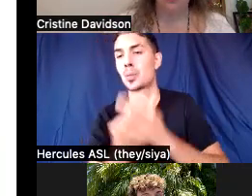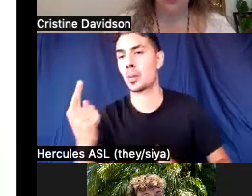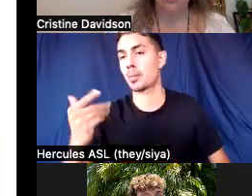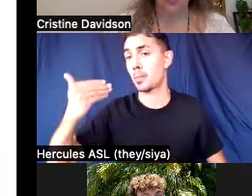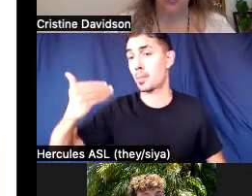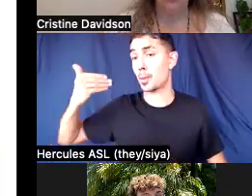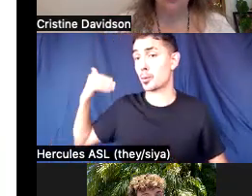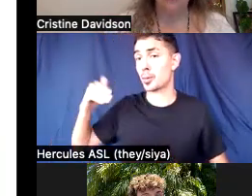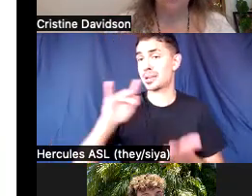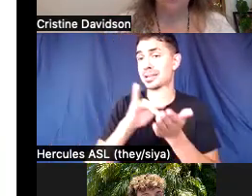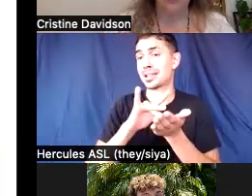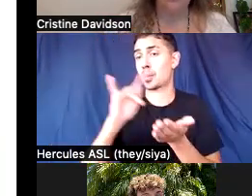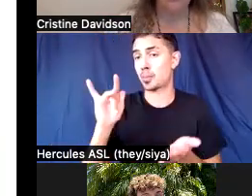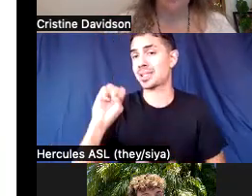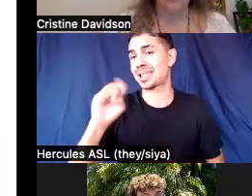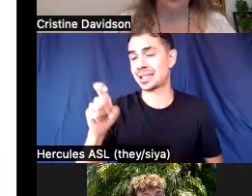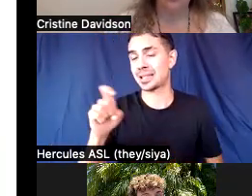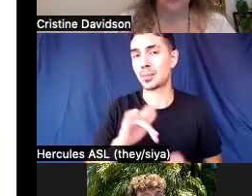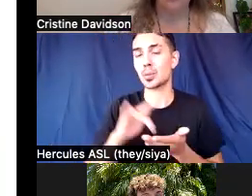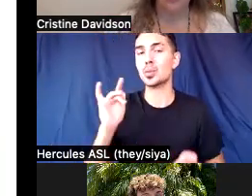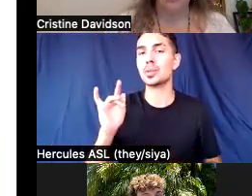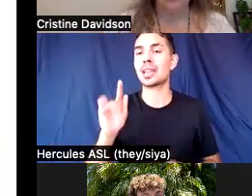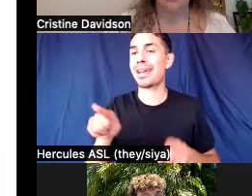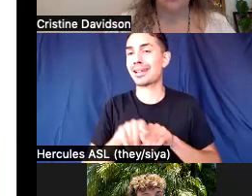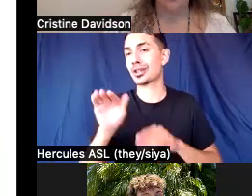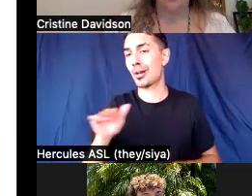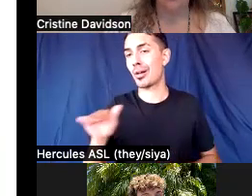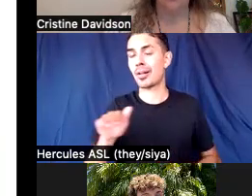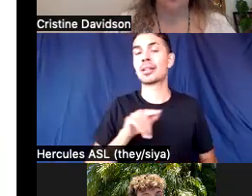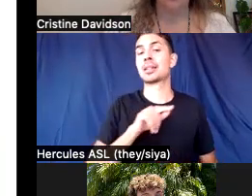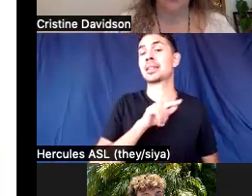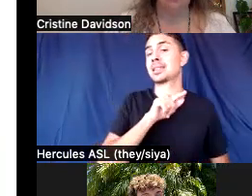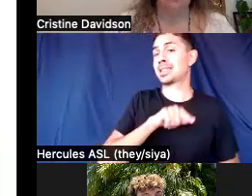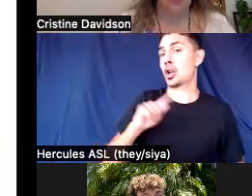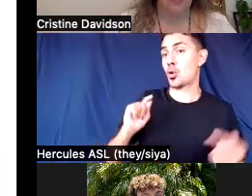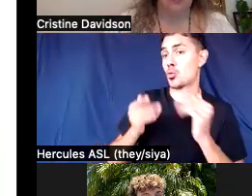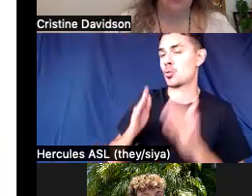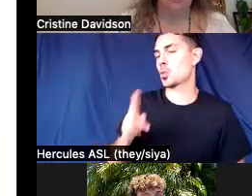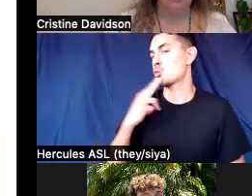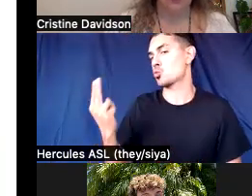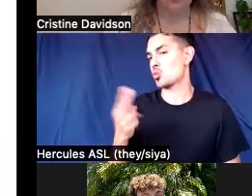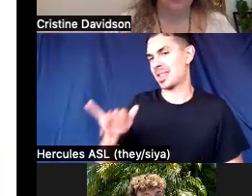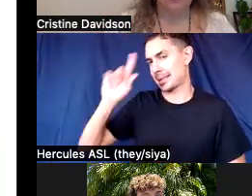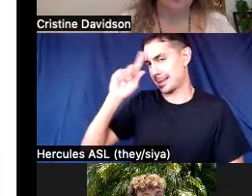sexually abused as a child, they might use that tactic. So we have,